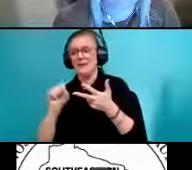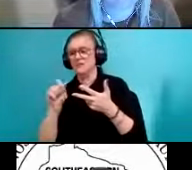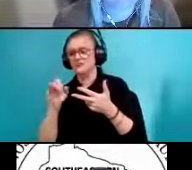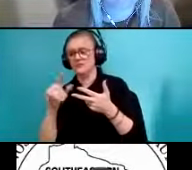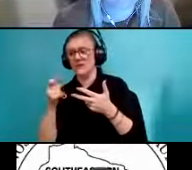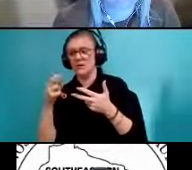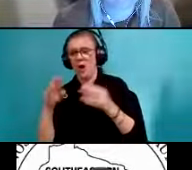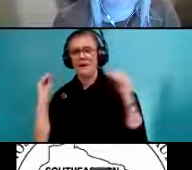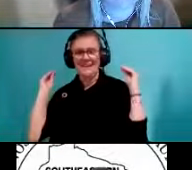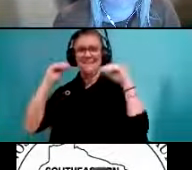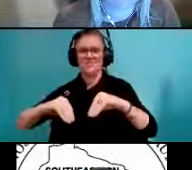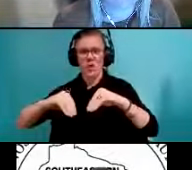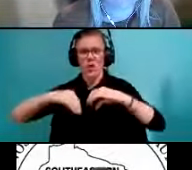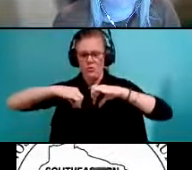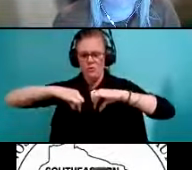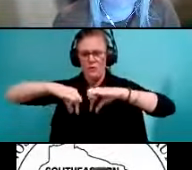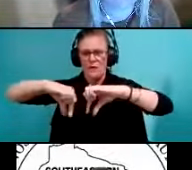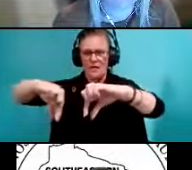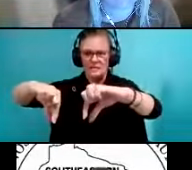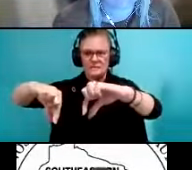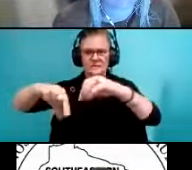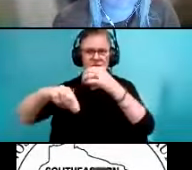installed rails in the roadway, and